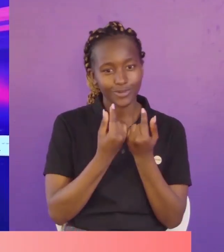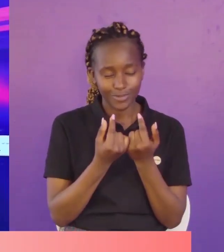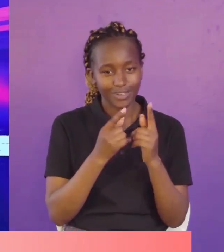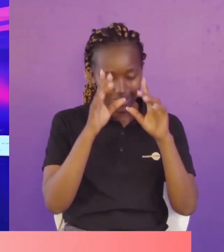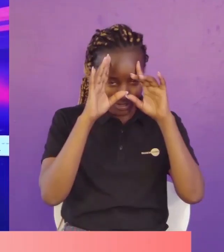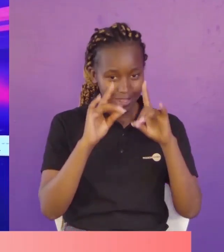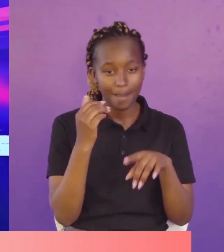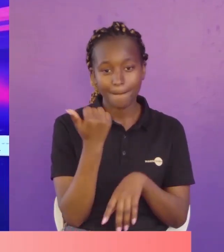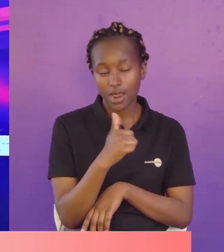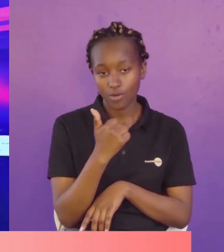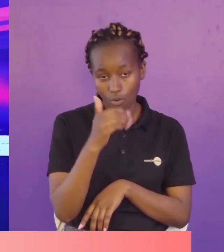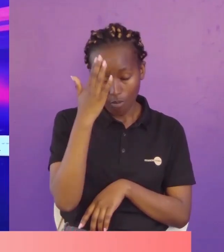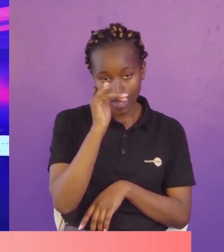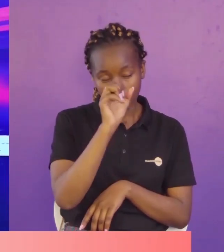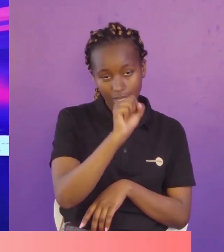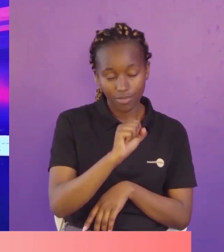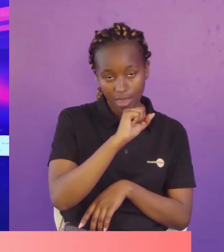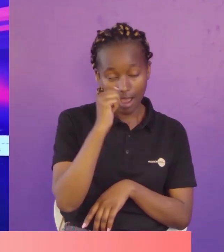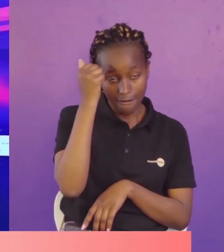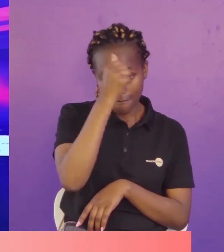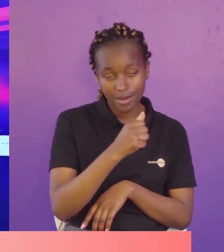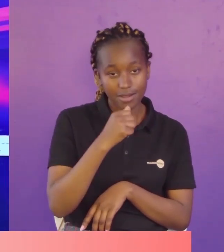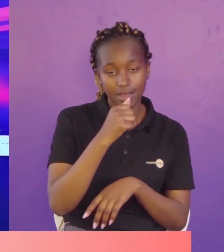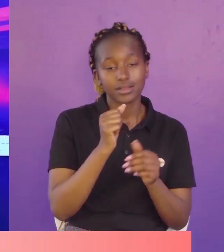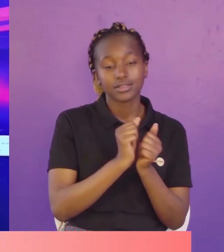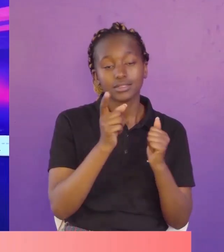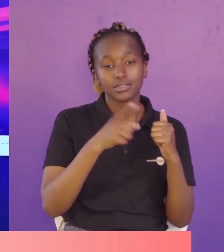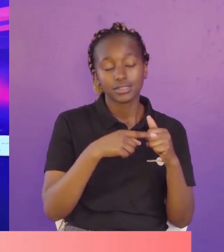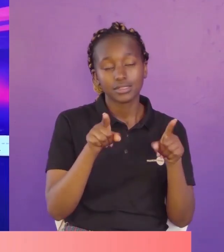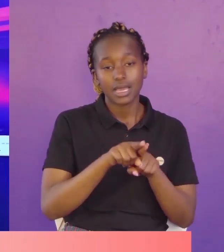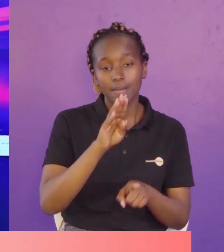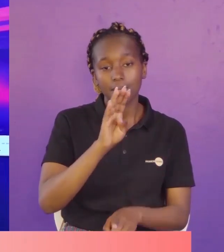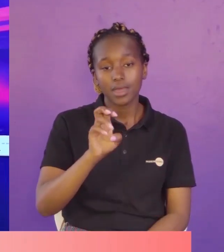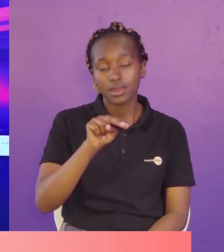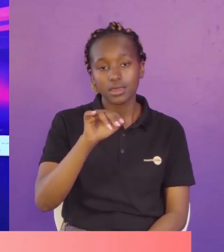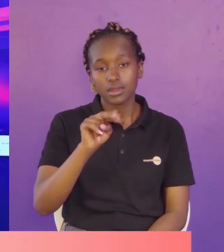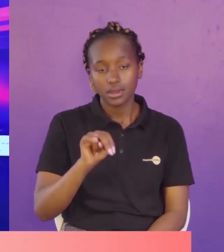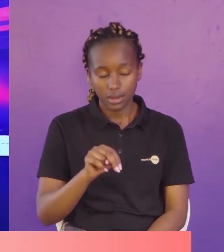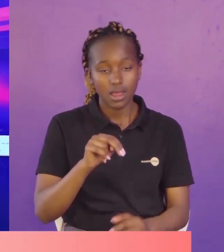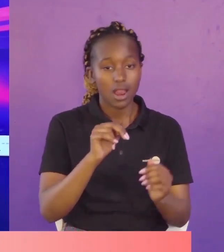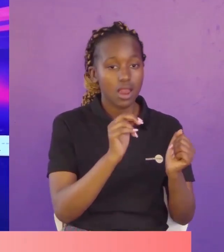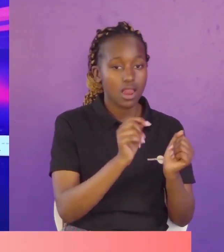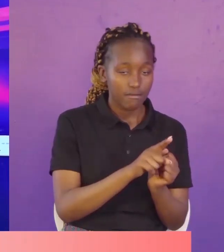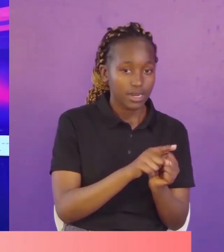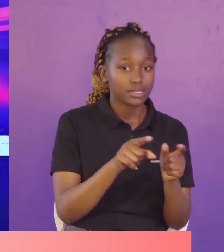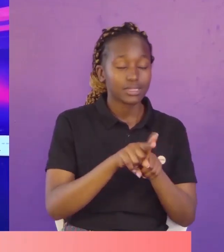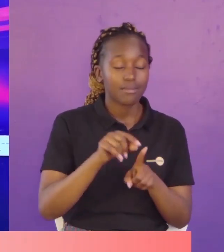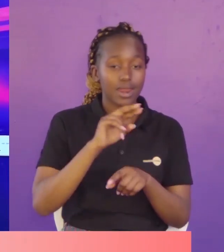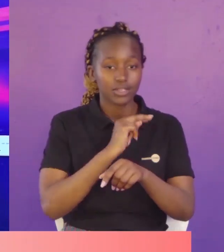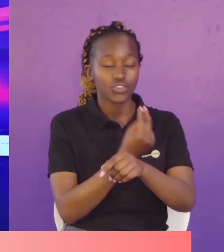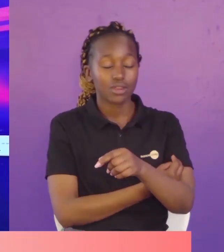we have South Africa 16, Benin 11 points, then Nigeria also have 10. So it